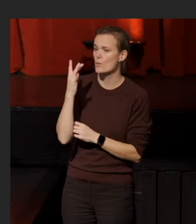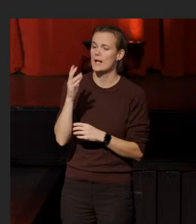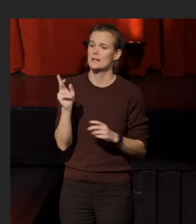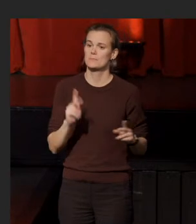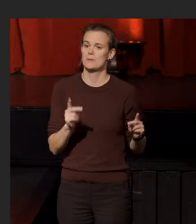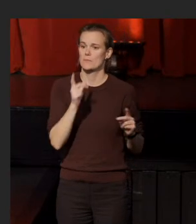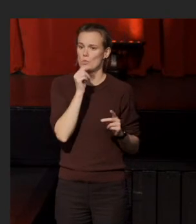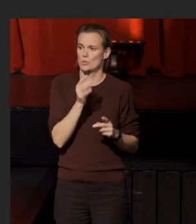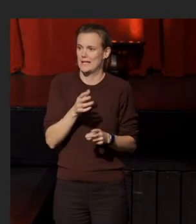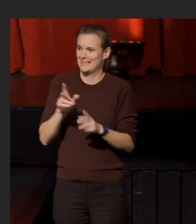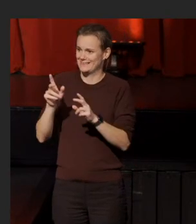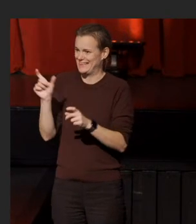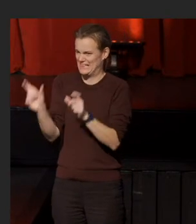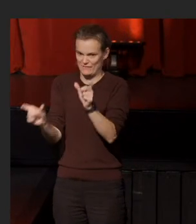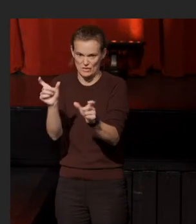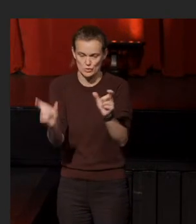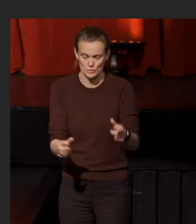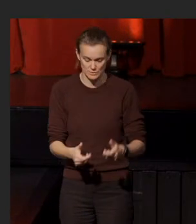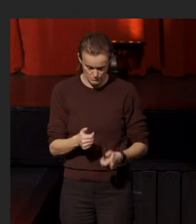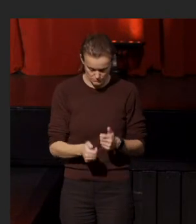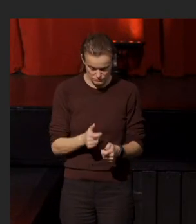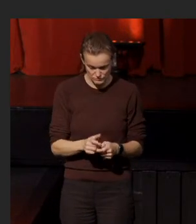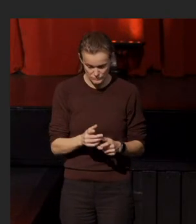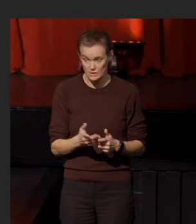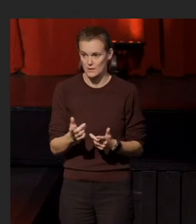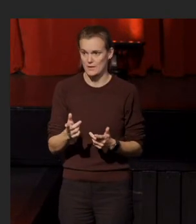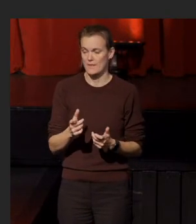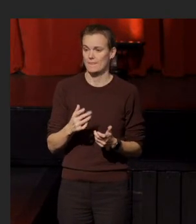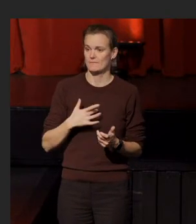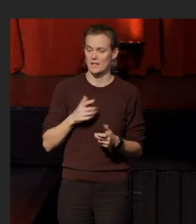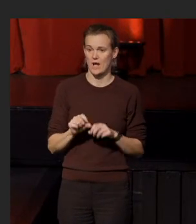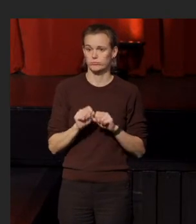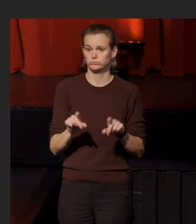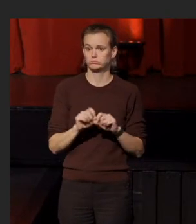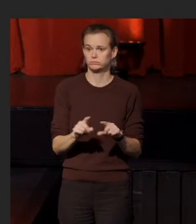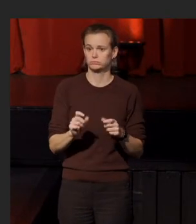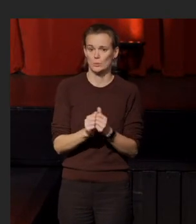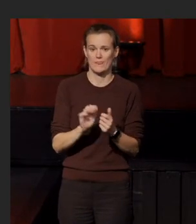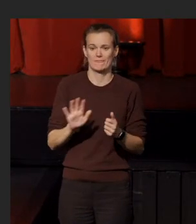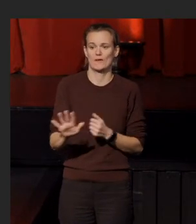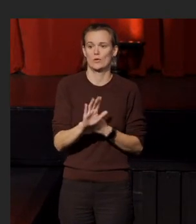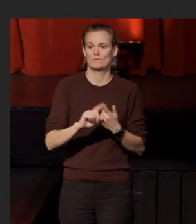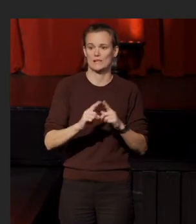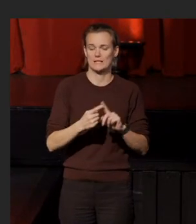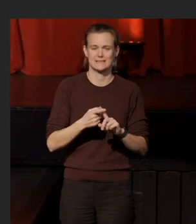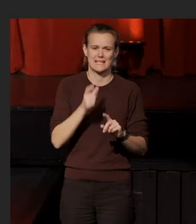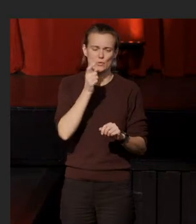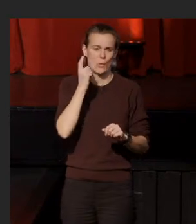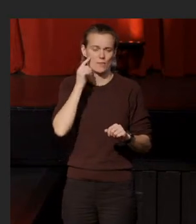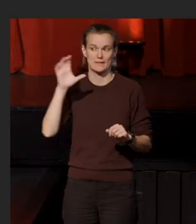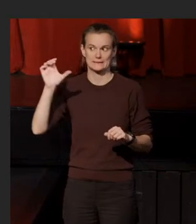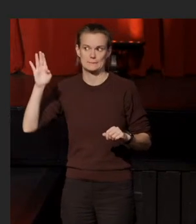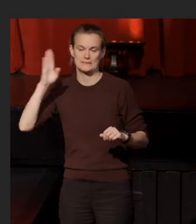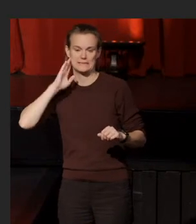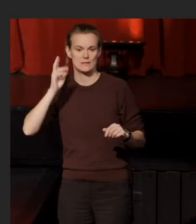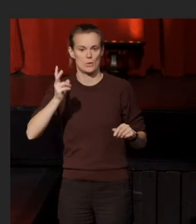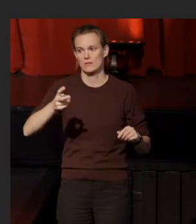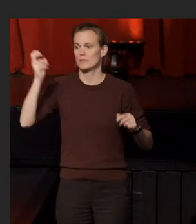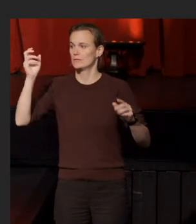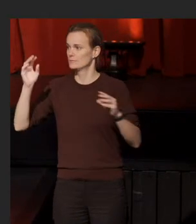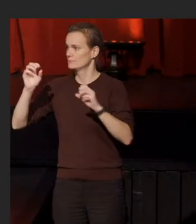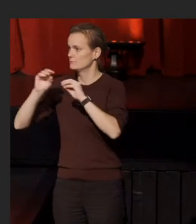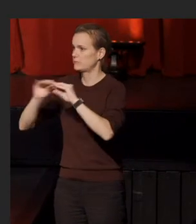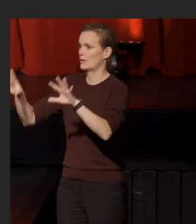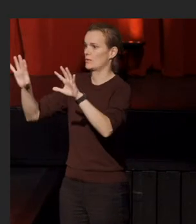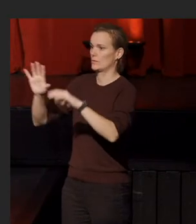the thought that their audience is all of CBC's audience or whatever outlet has pulled those in.